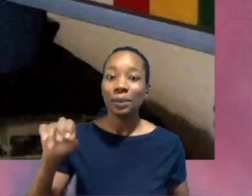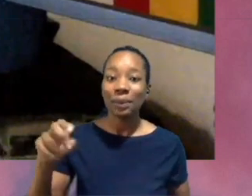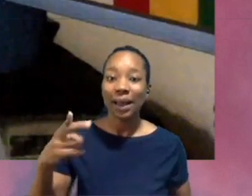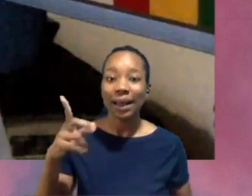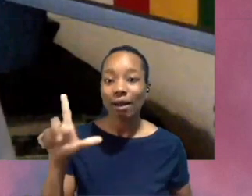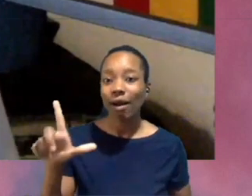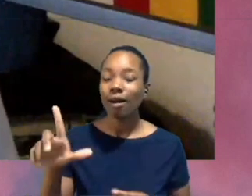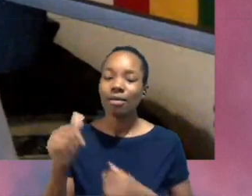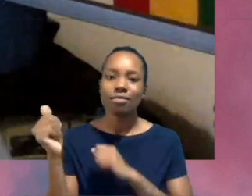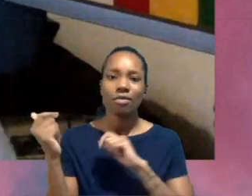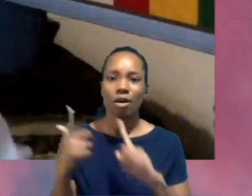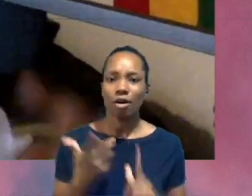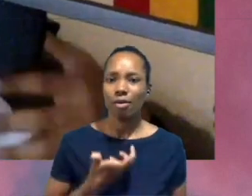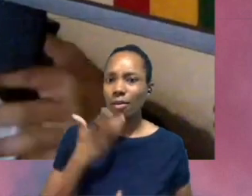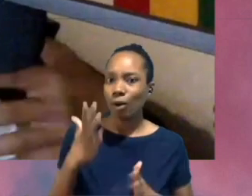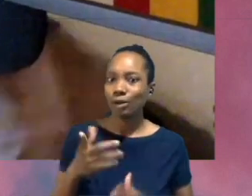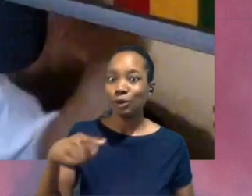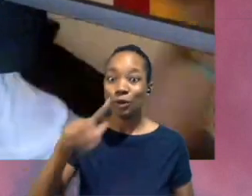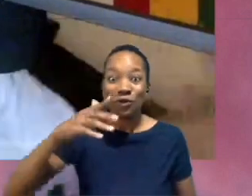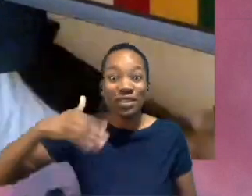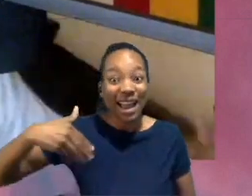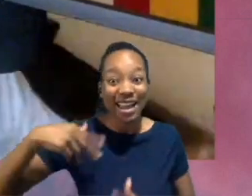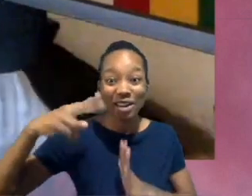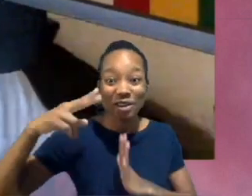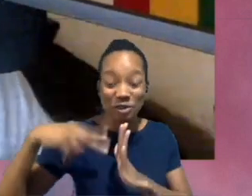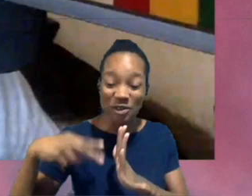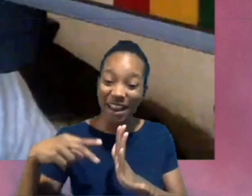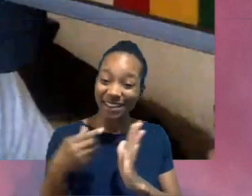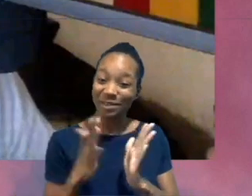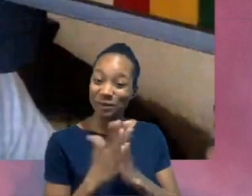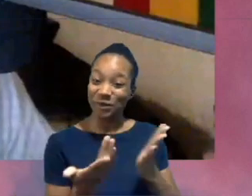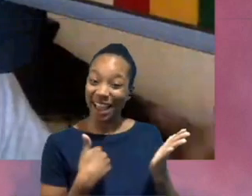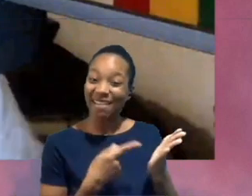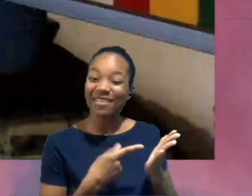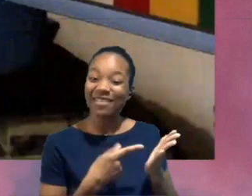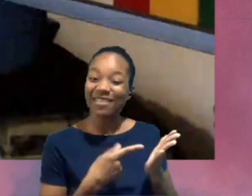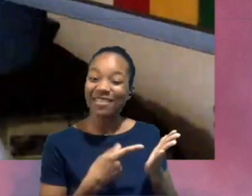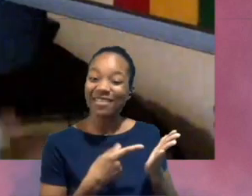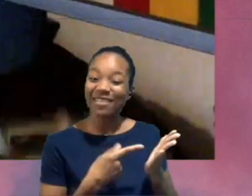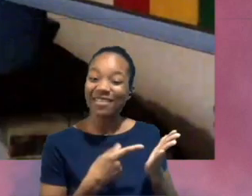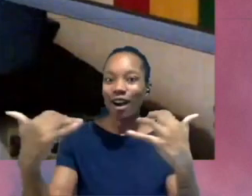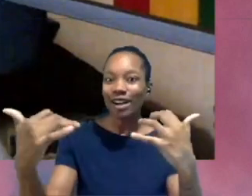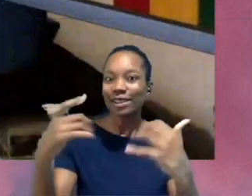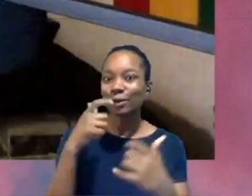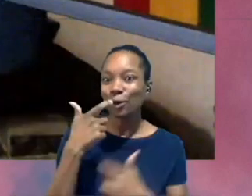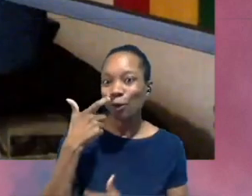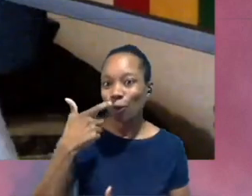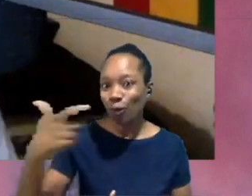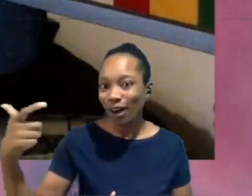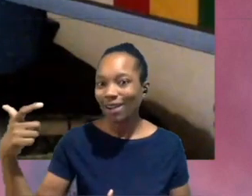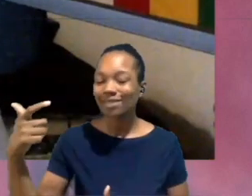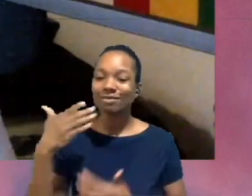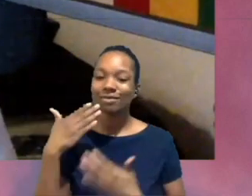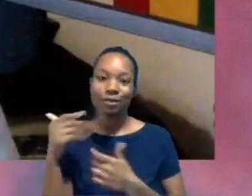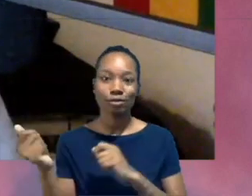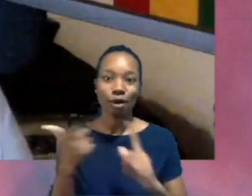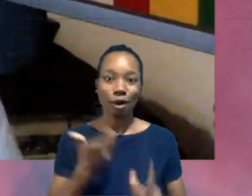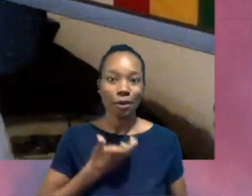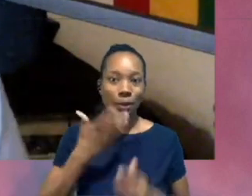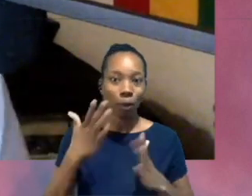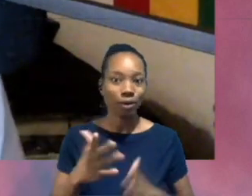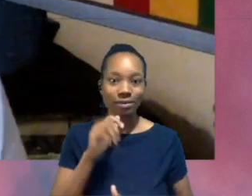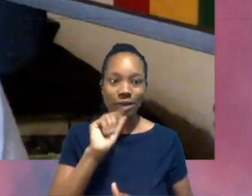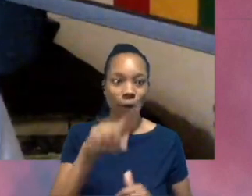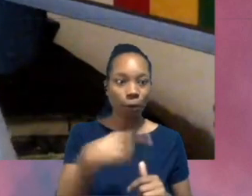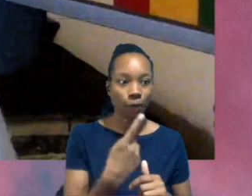see their work just yet. Thank you to the audience out there for tuning in with us. Thank you to all of our poets, not just the ones that were featured, but everybody